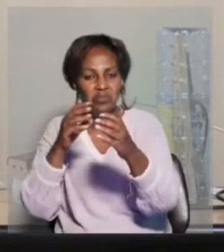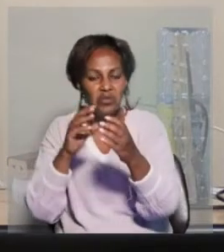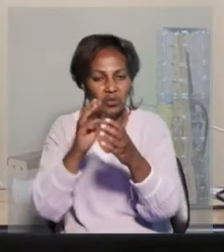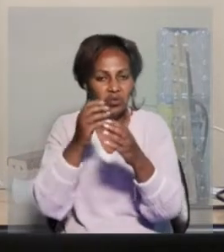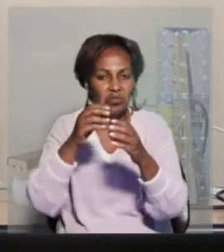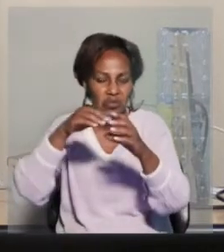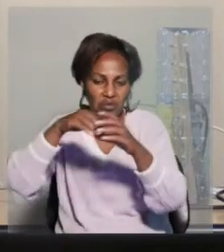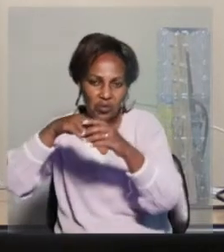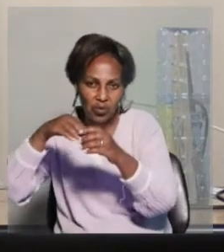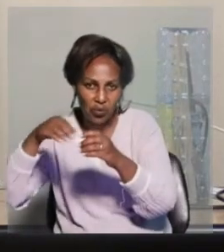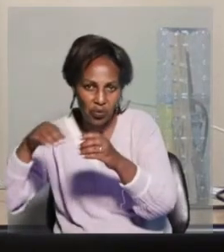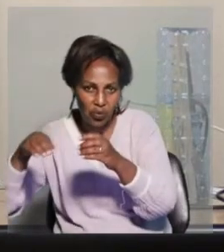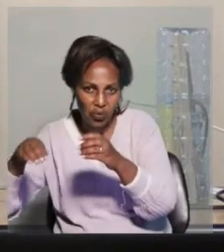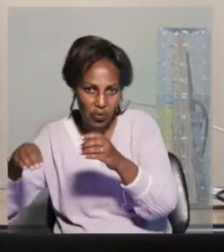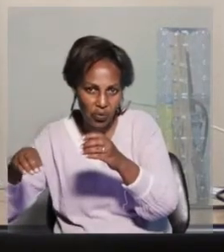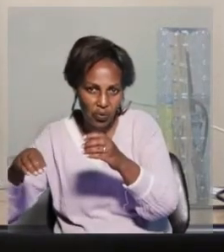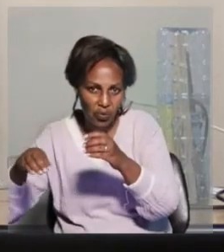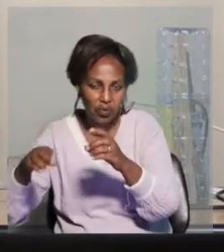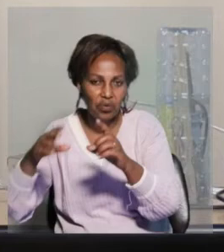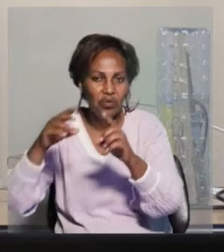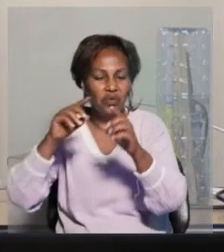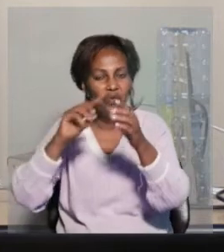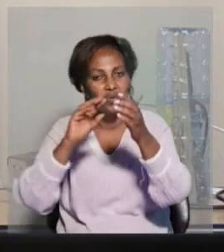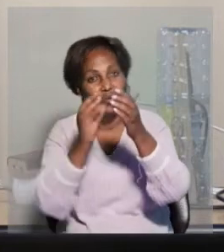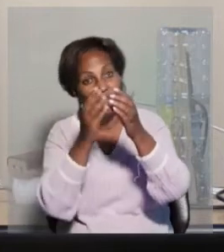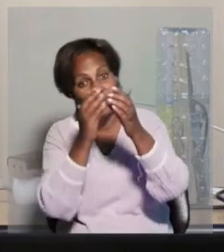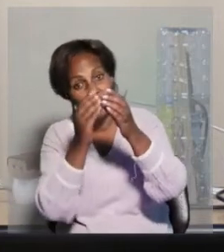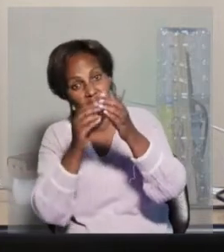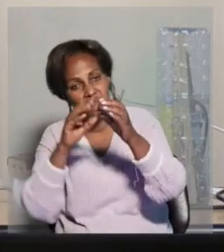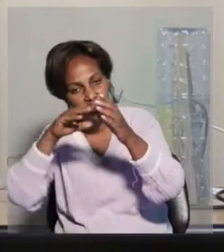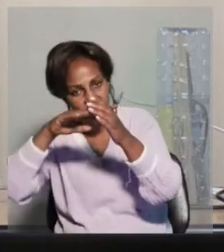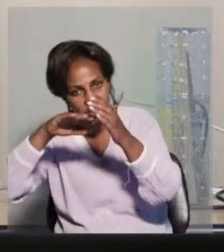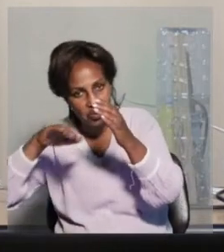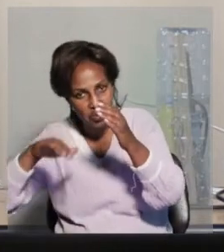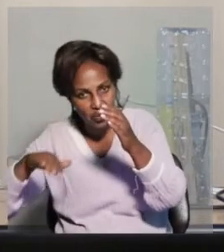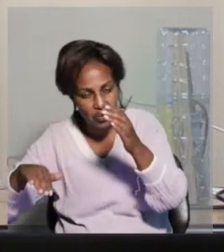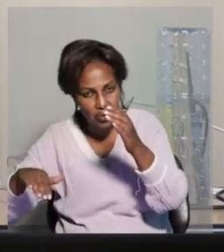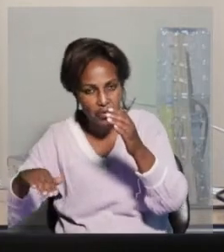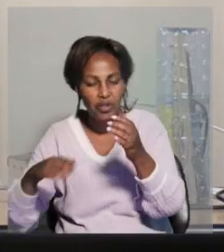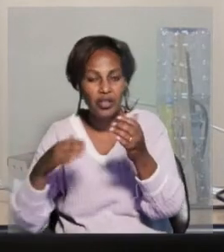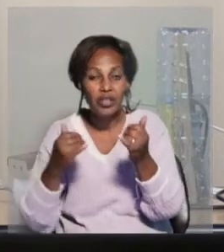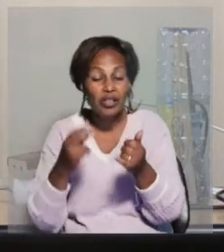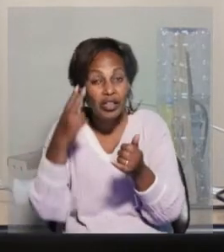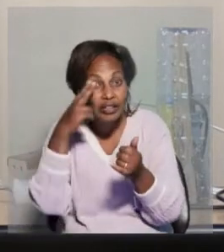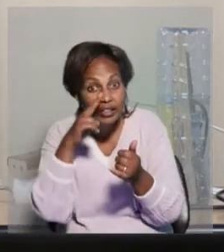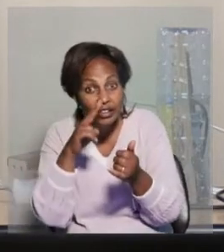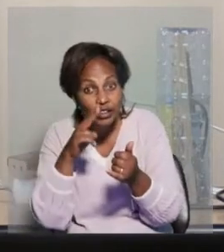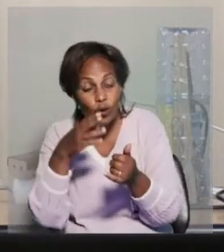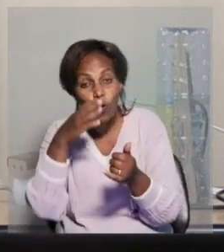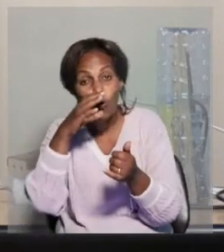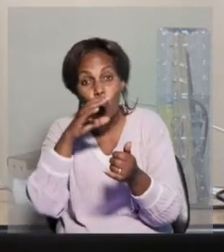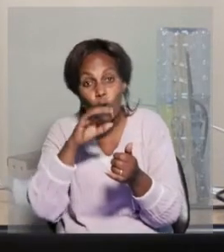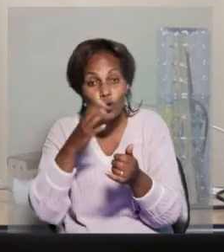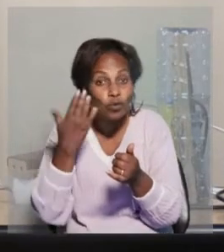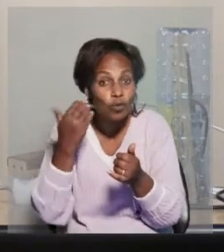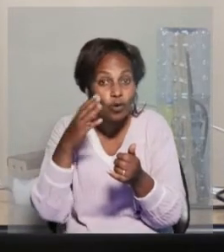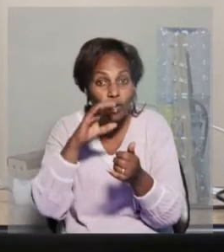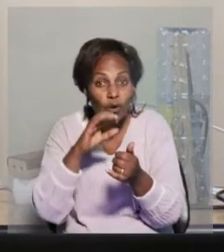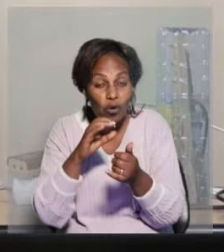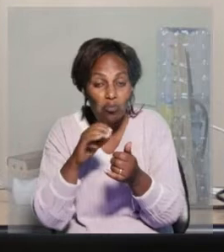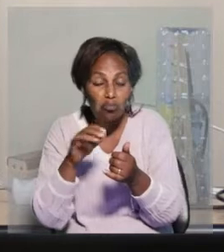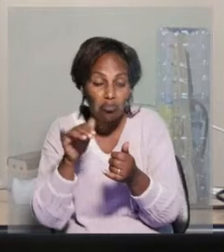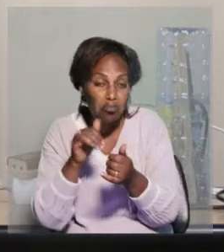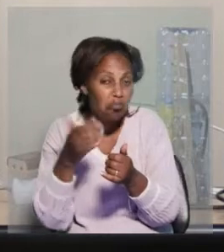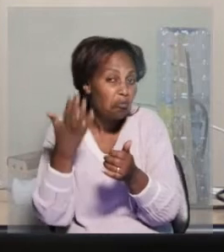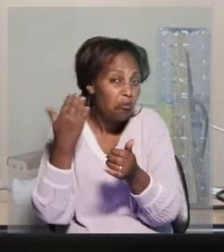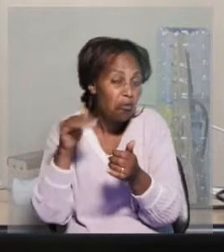the lamp holder, and then I will look. This is hot, but it is not as hot as